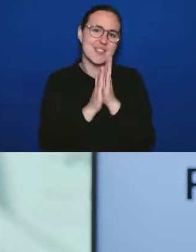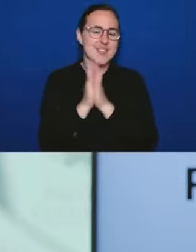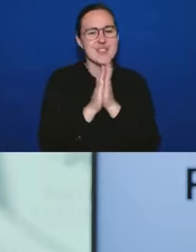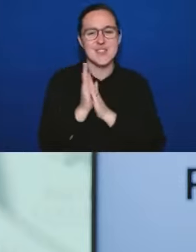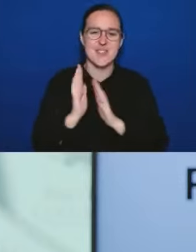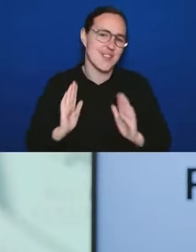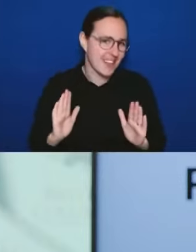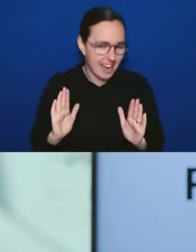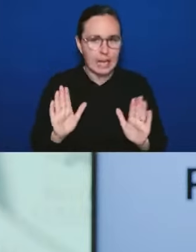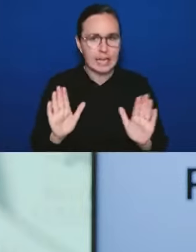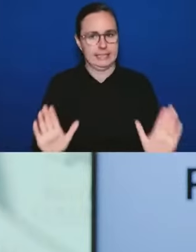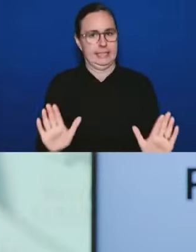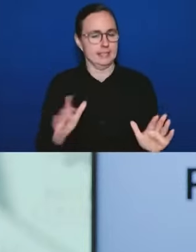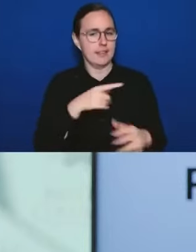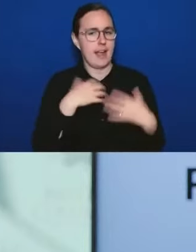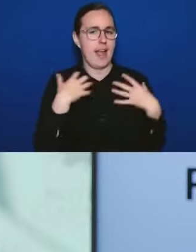follow-up?